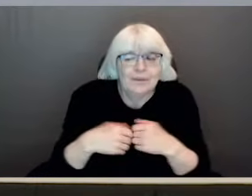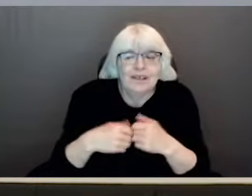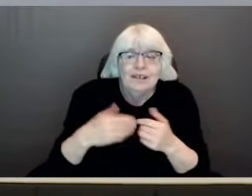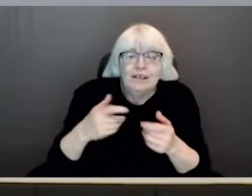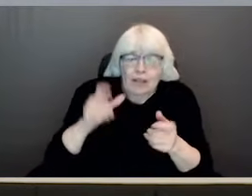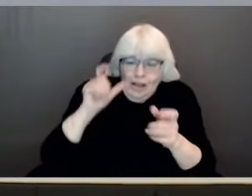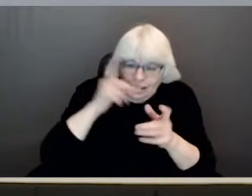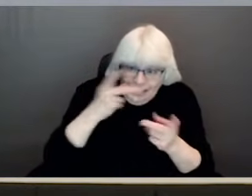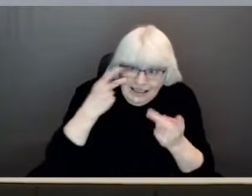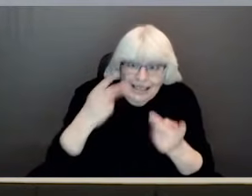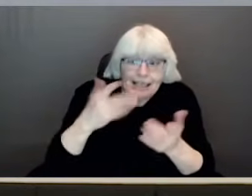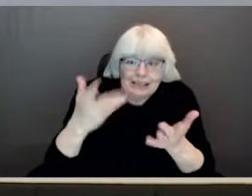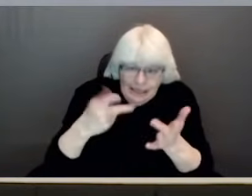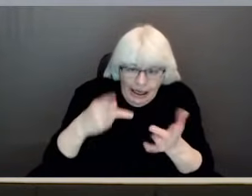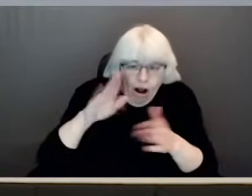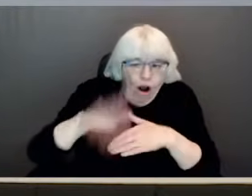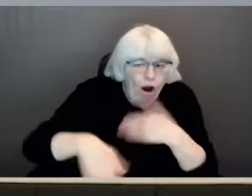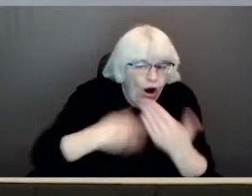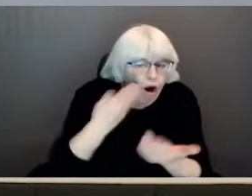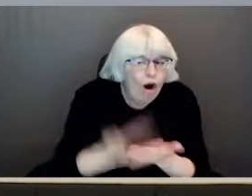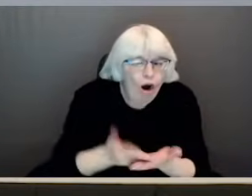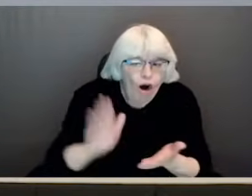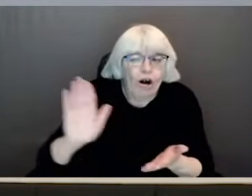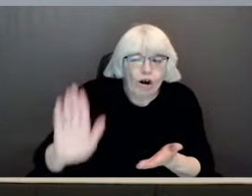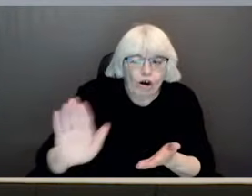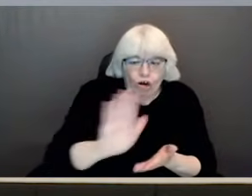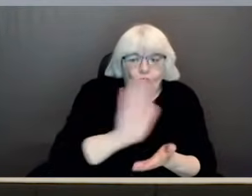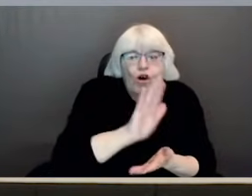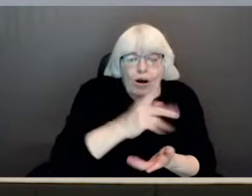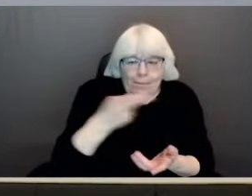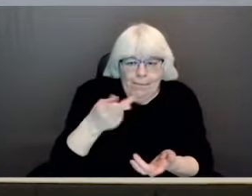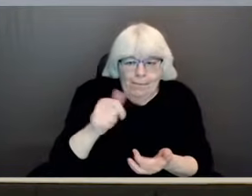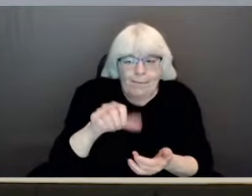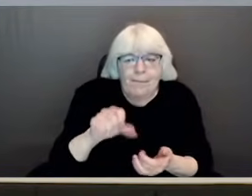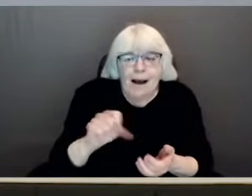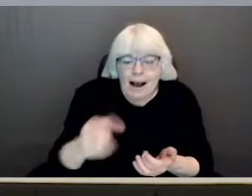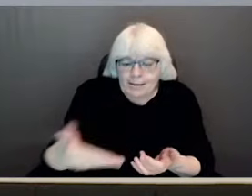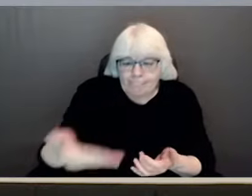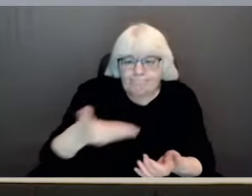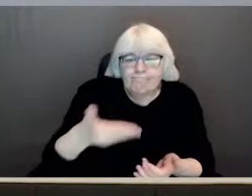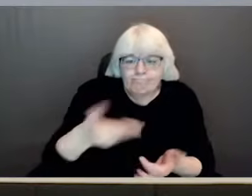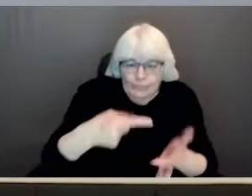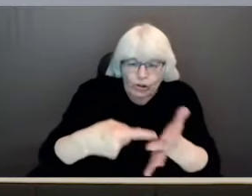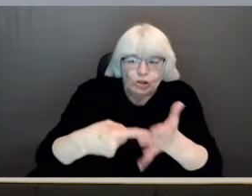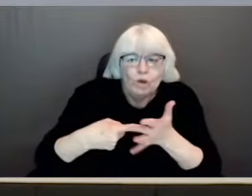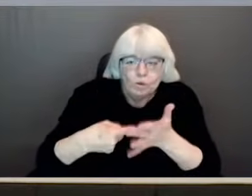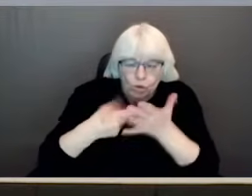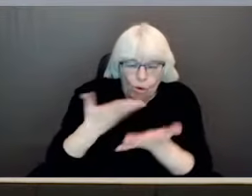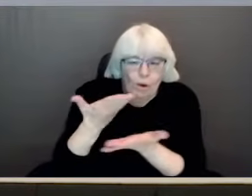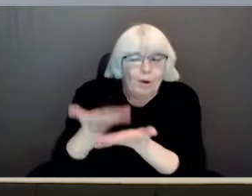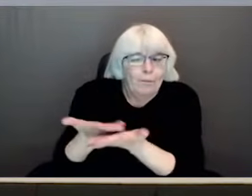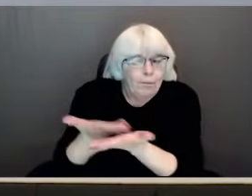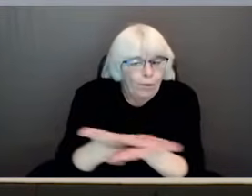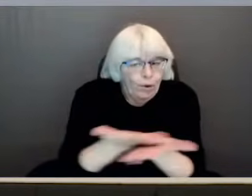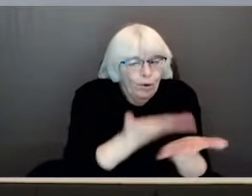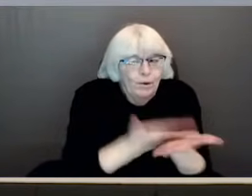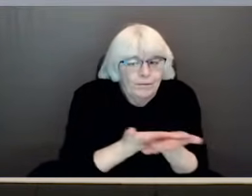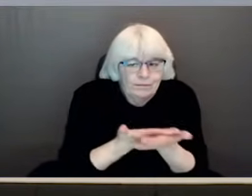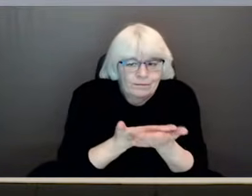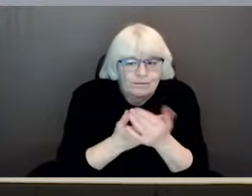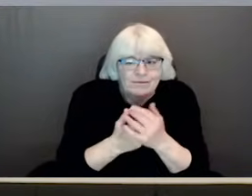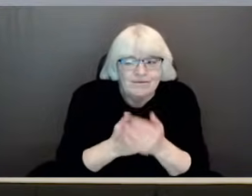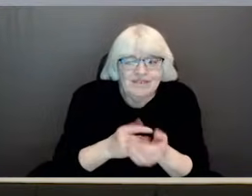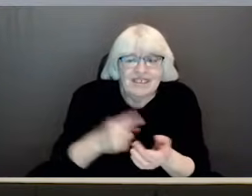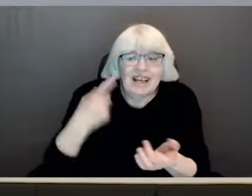is required and those that aren't, where it's not required. So we were just getting questions about where some of these Remembrance Day